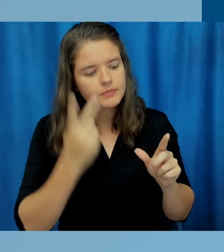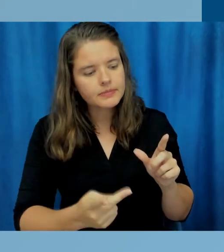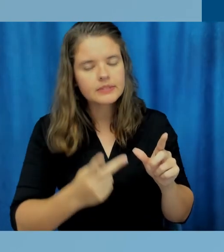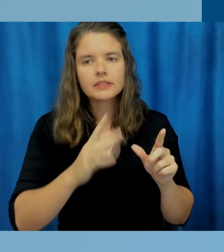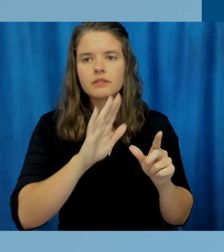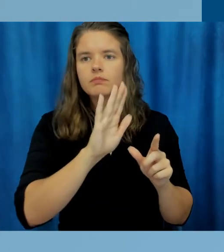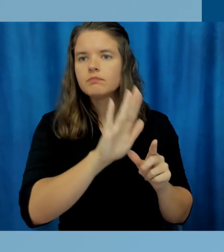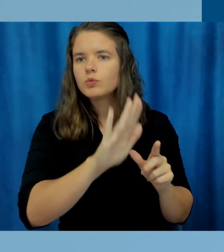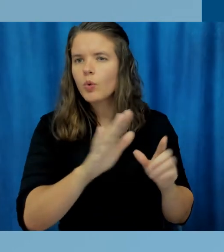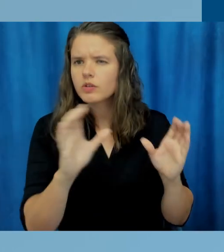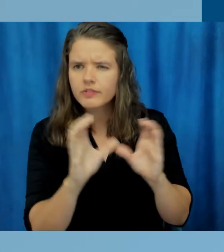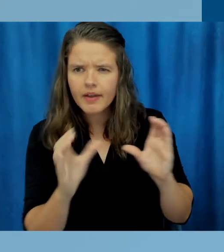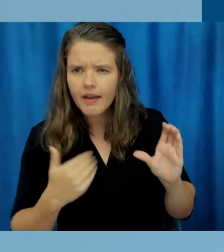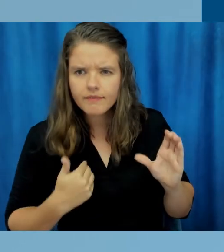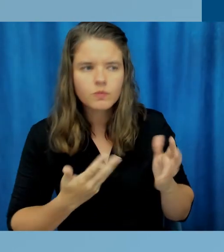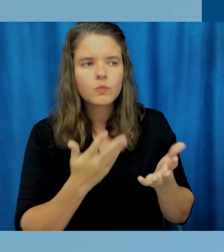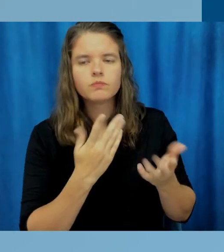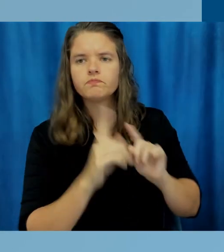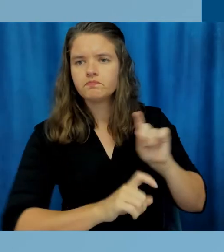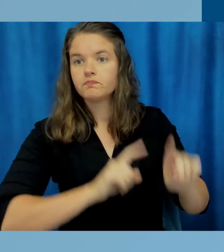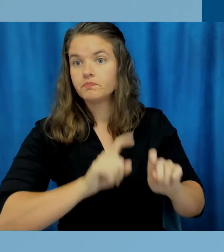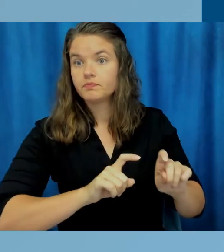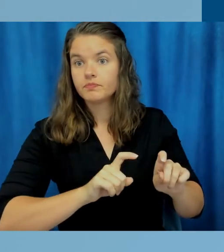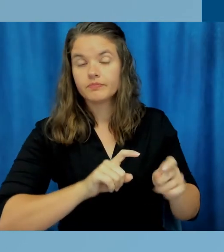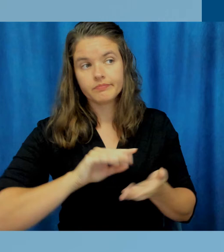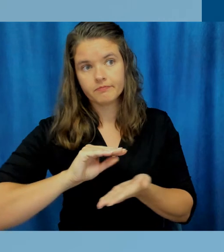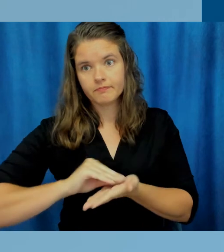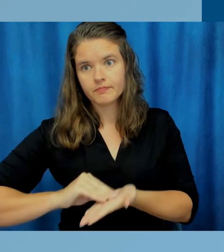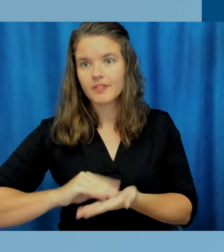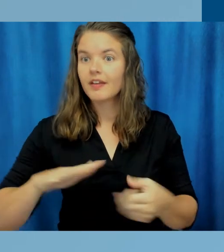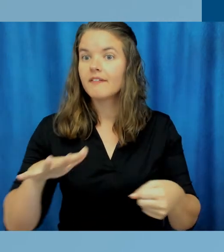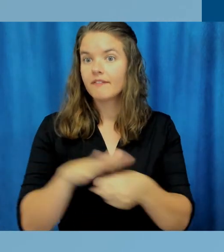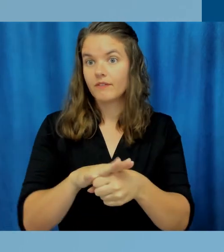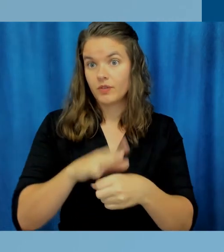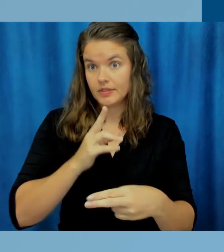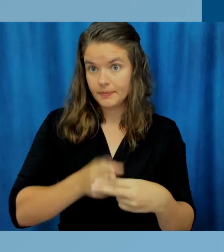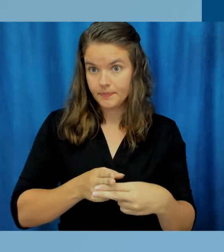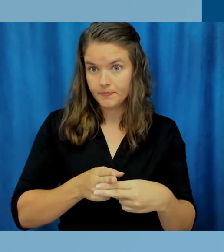license. Be sure to jot down their full